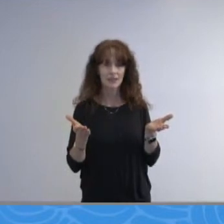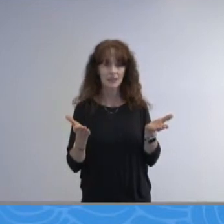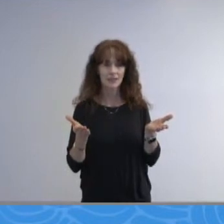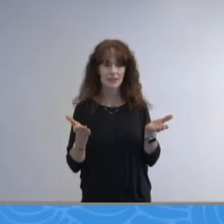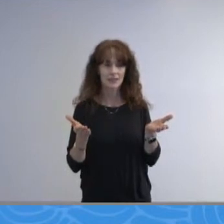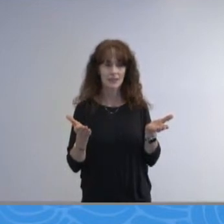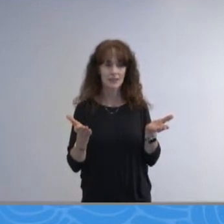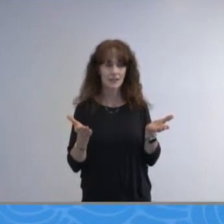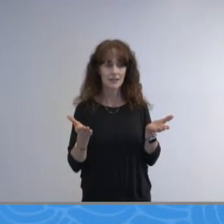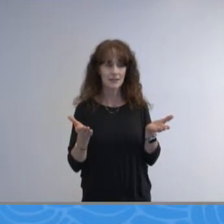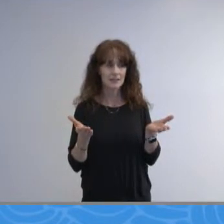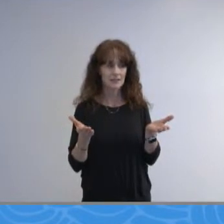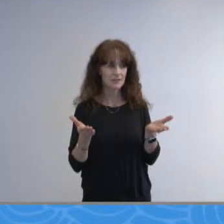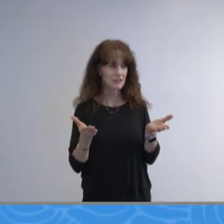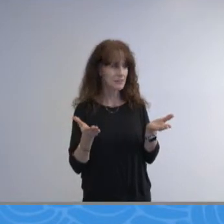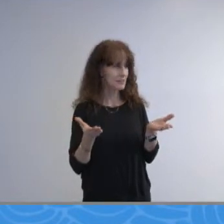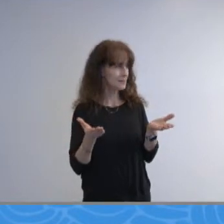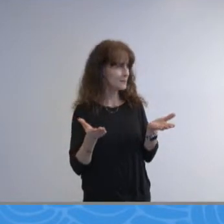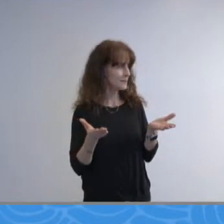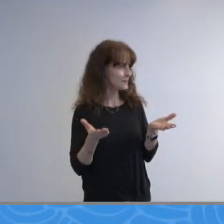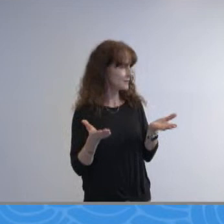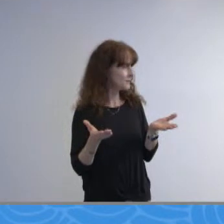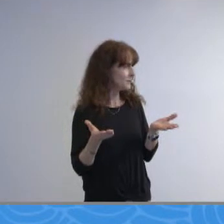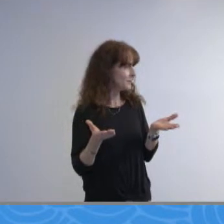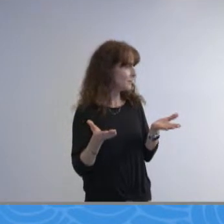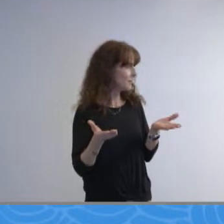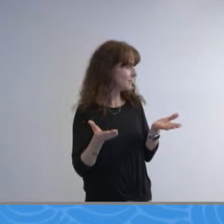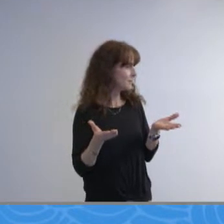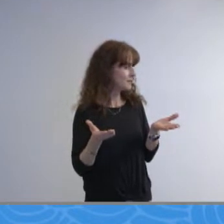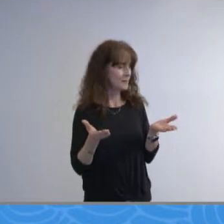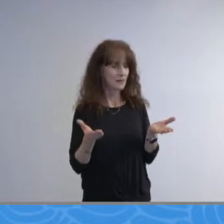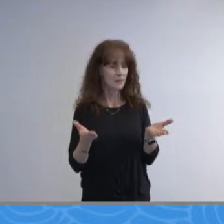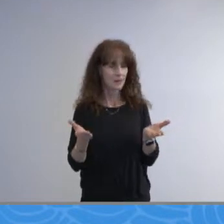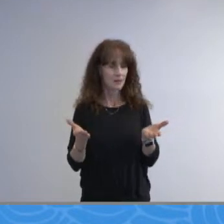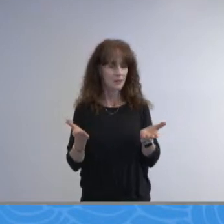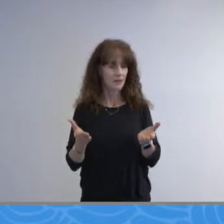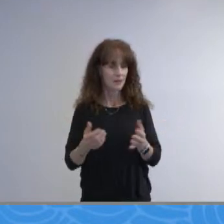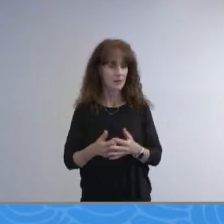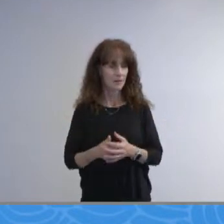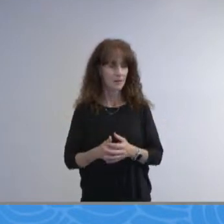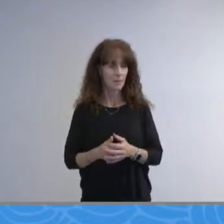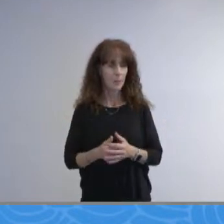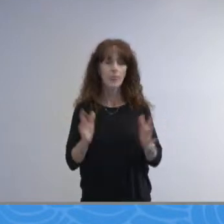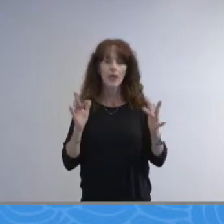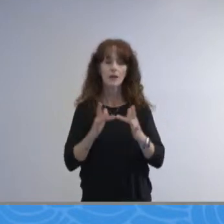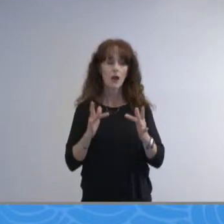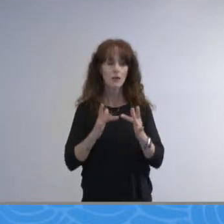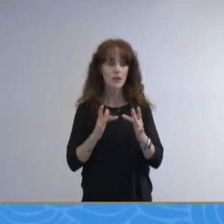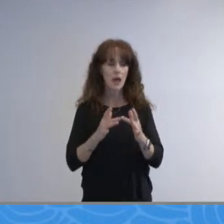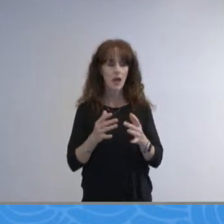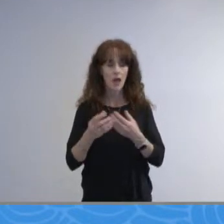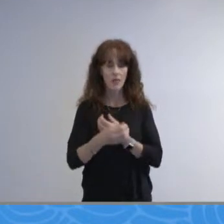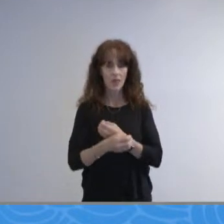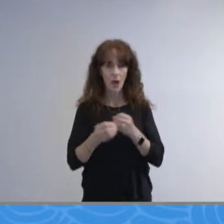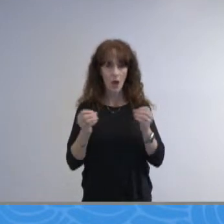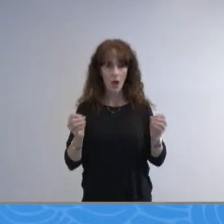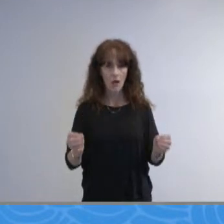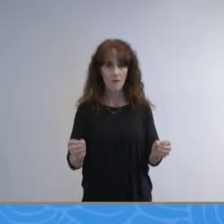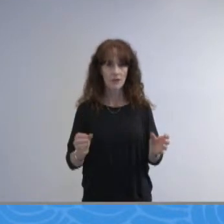Puede llamar a la oficina para obtener más información. You Ahora, can call the office.